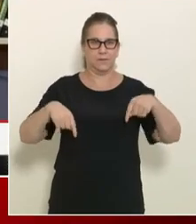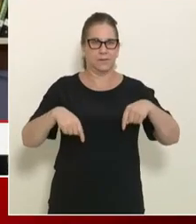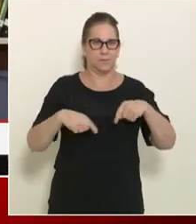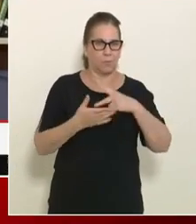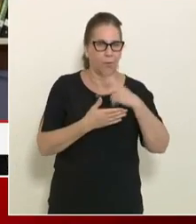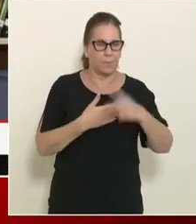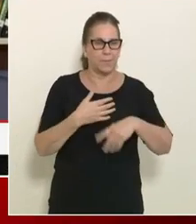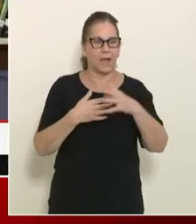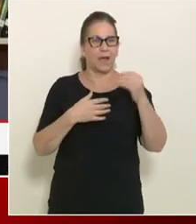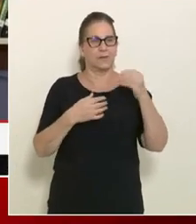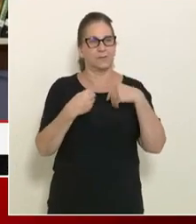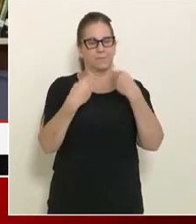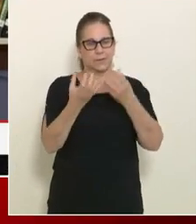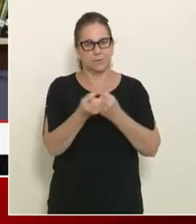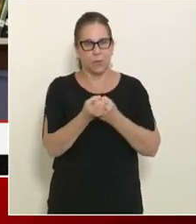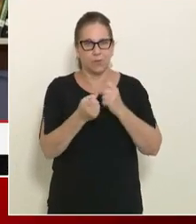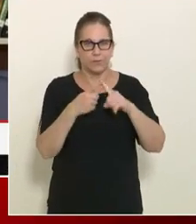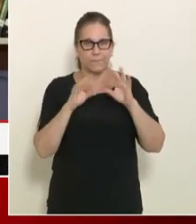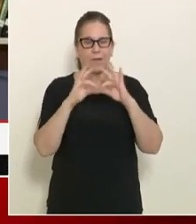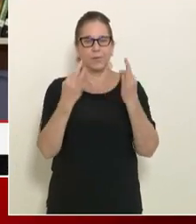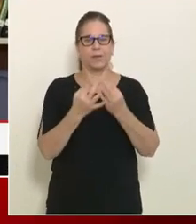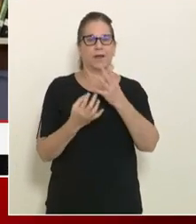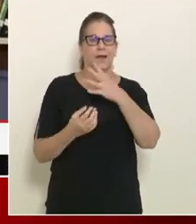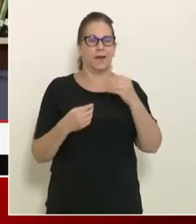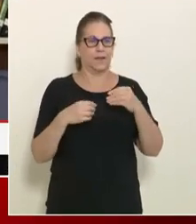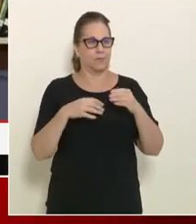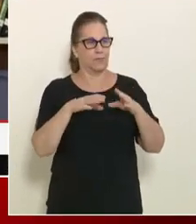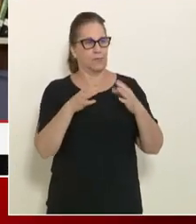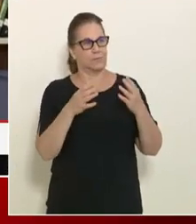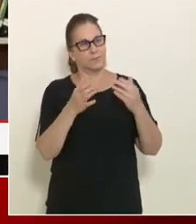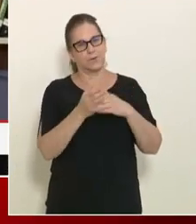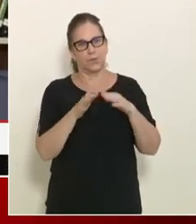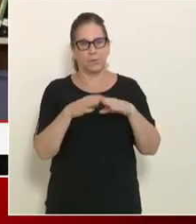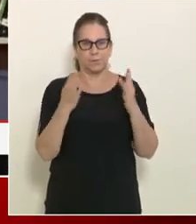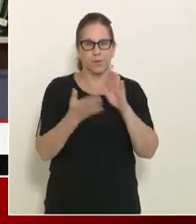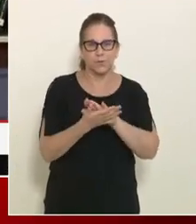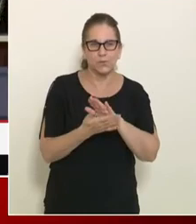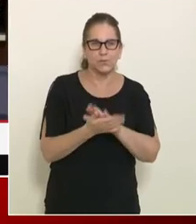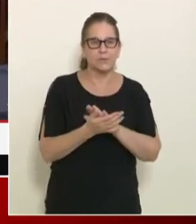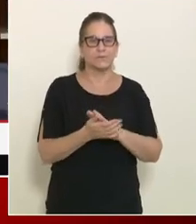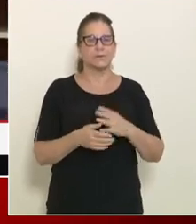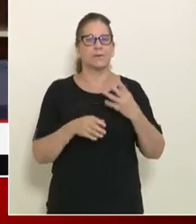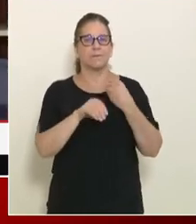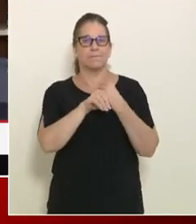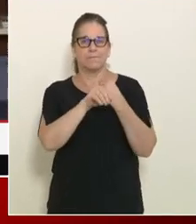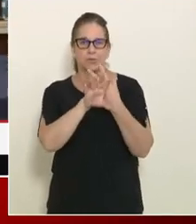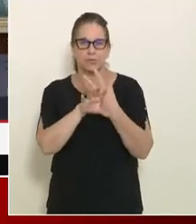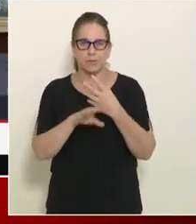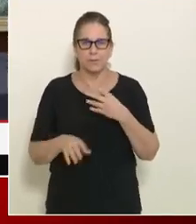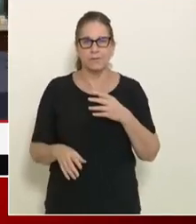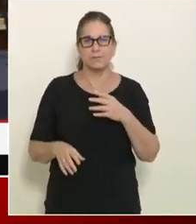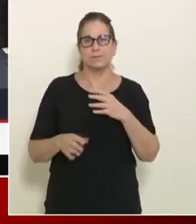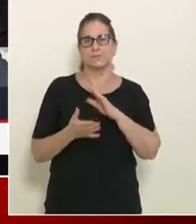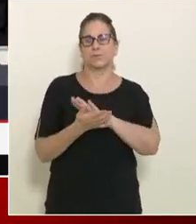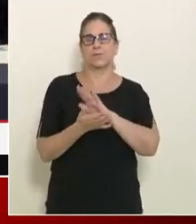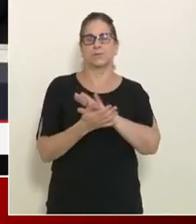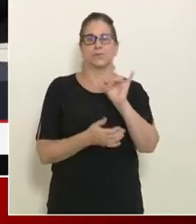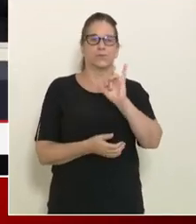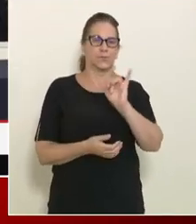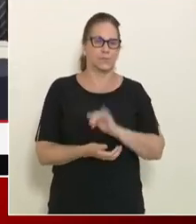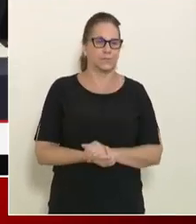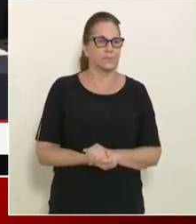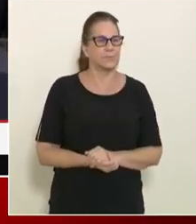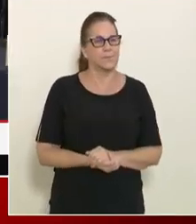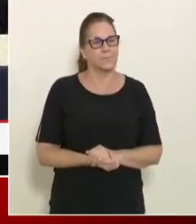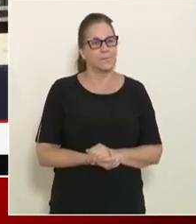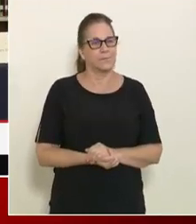of school while we are in a virtual status. Chancellor Farabee. Thank you, Mayor Bowser. I want you